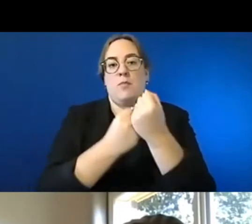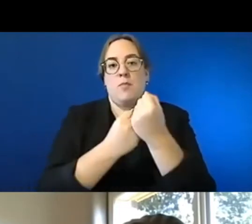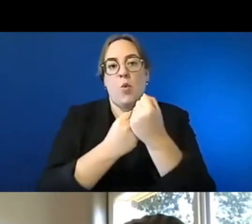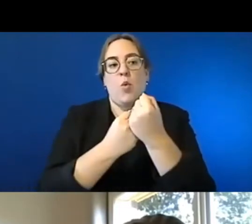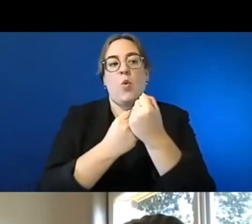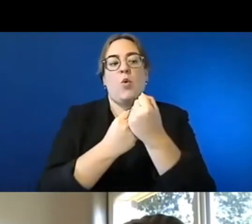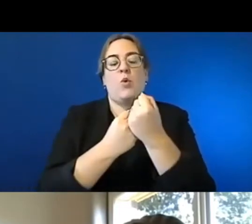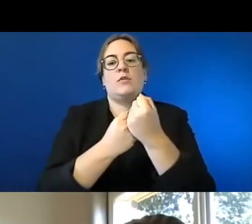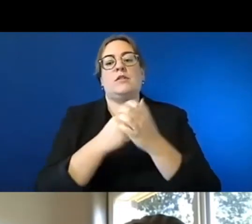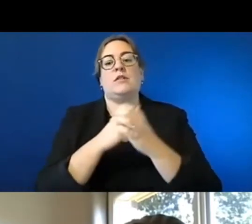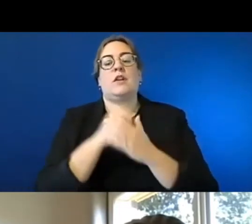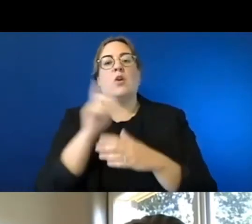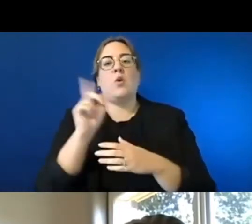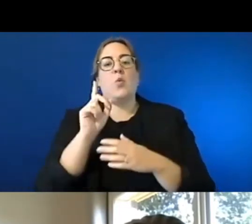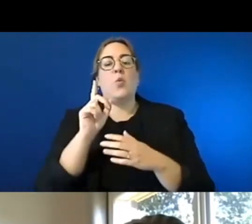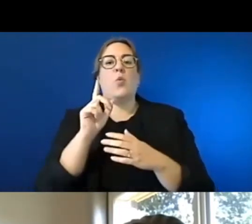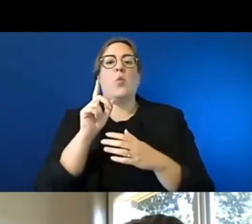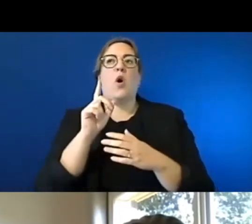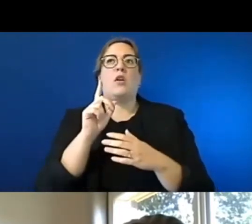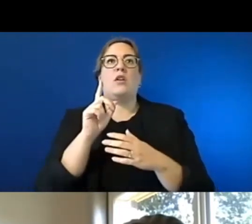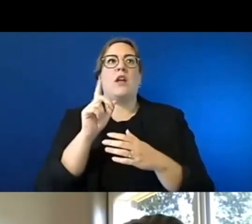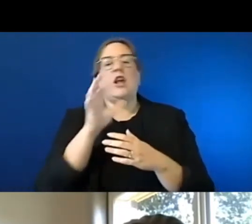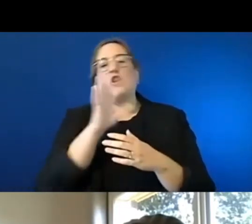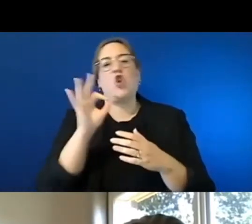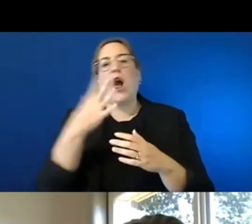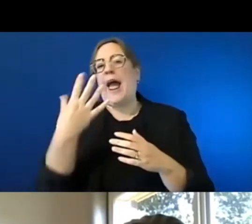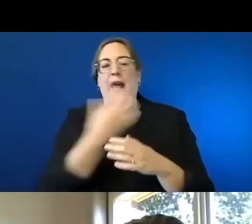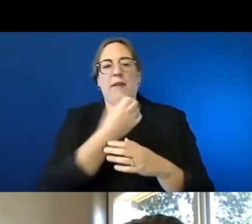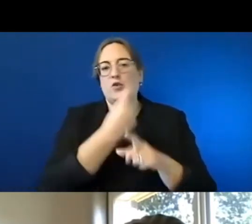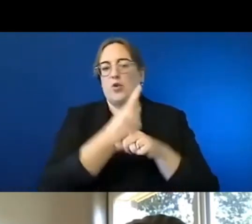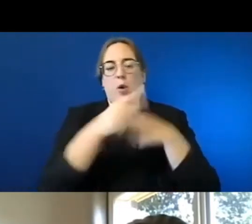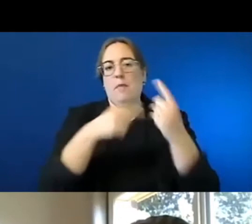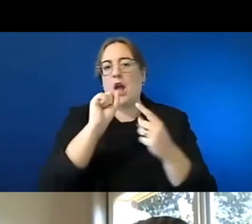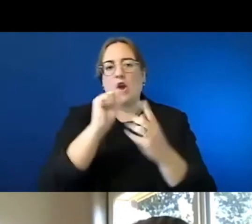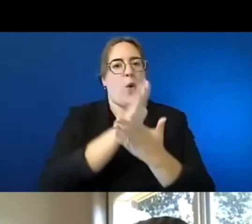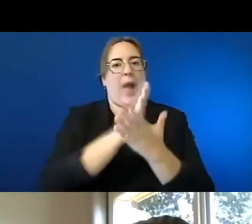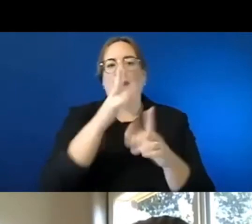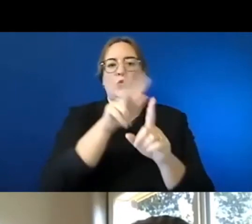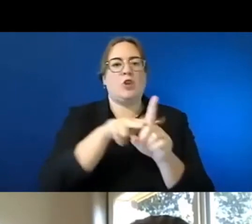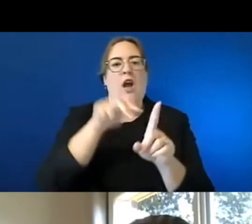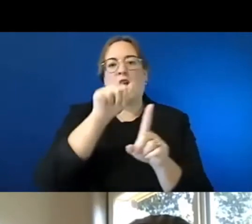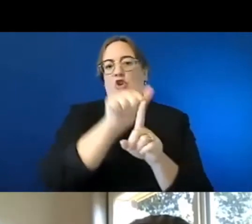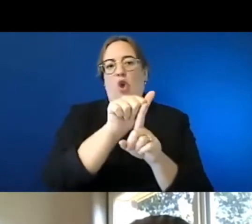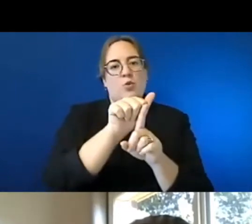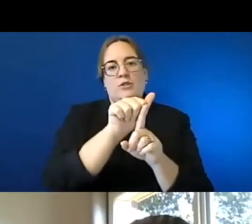as opposed to what is your condition or your disability.